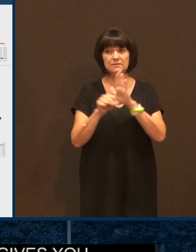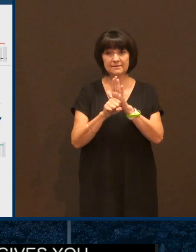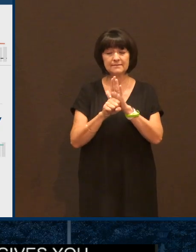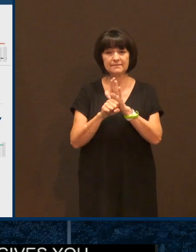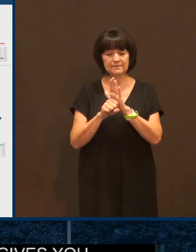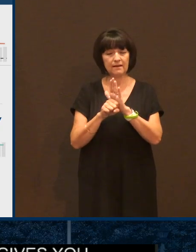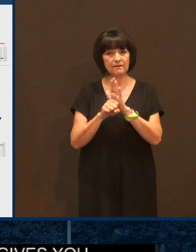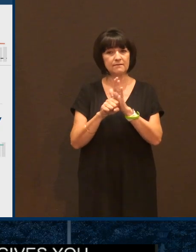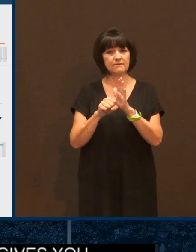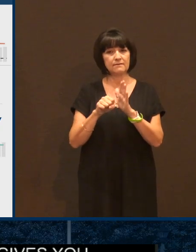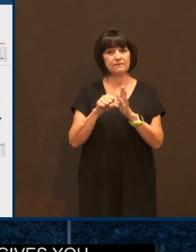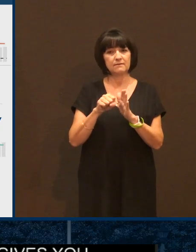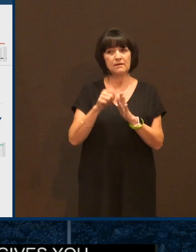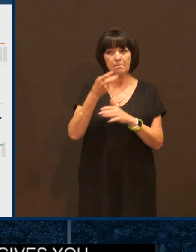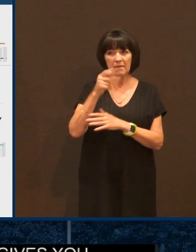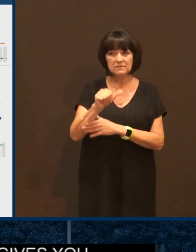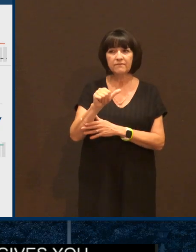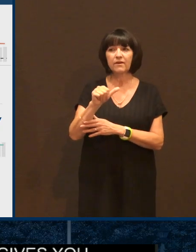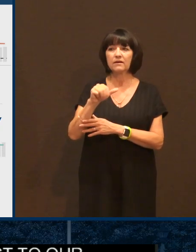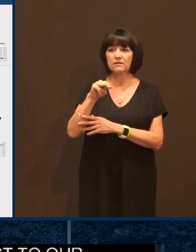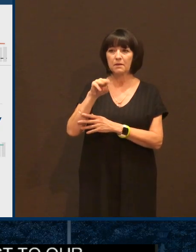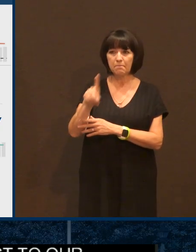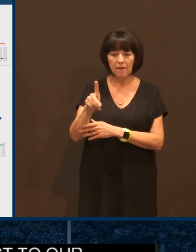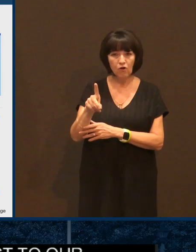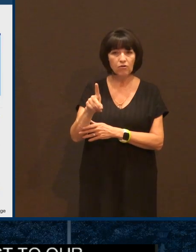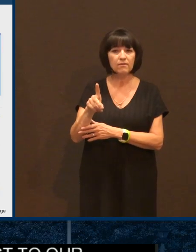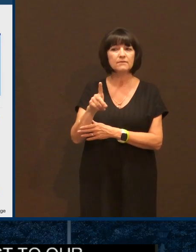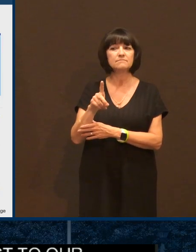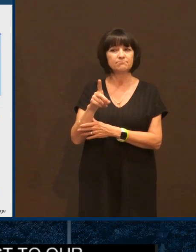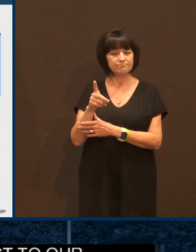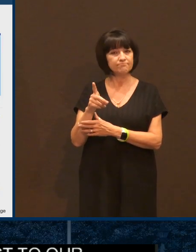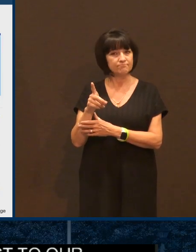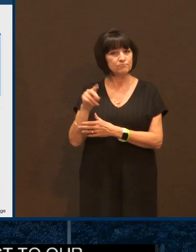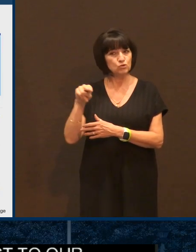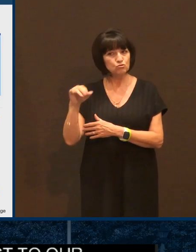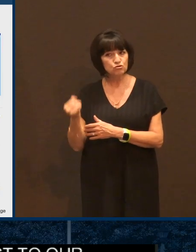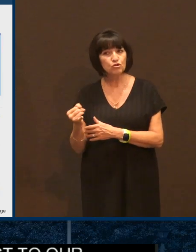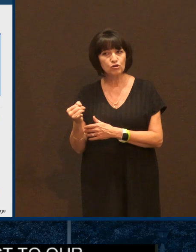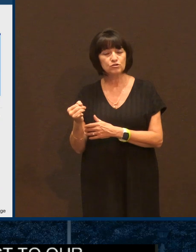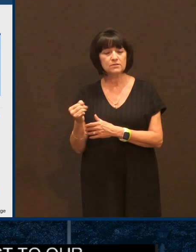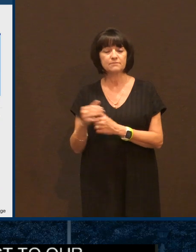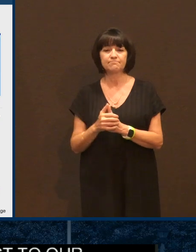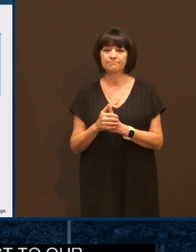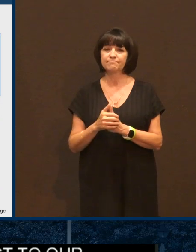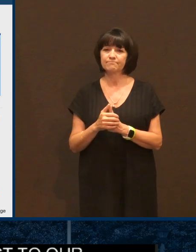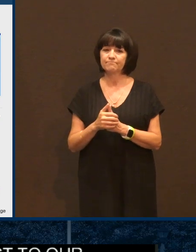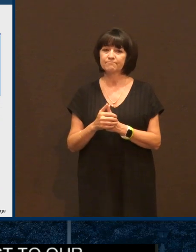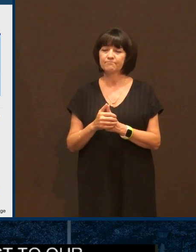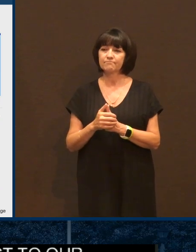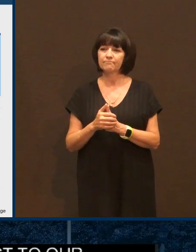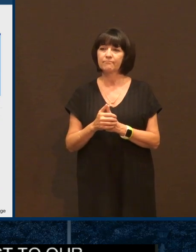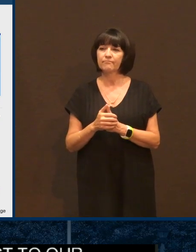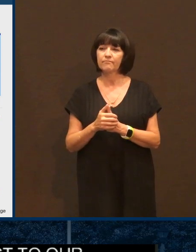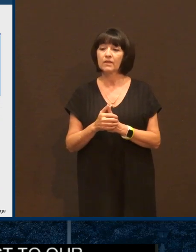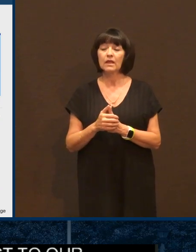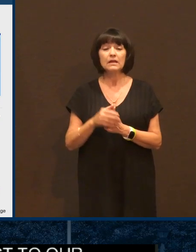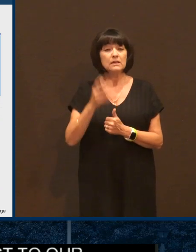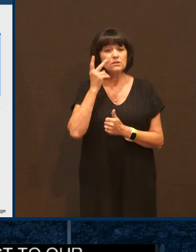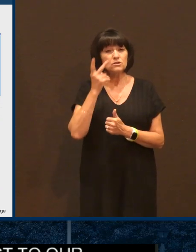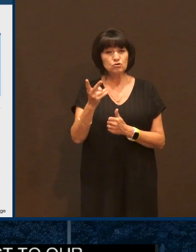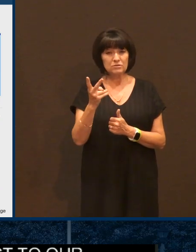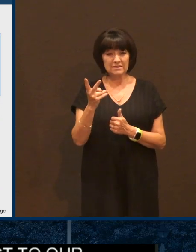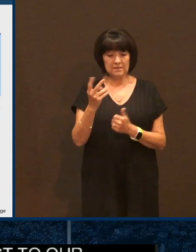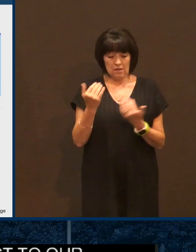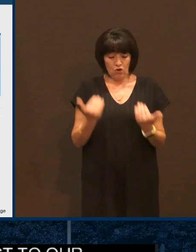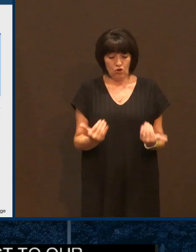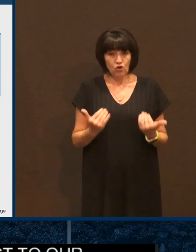had dramatic upticks. With respect to current hospitalizations, this makes them comparable because